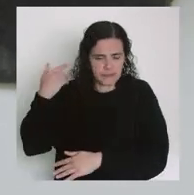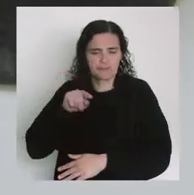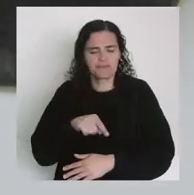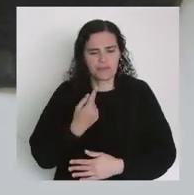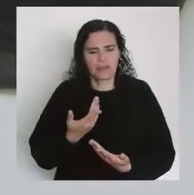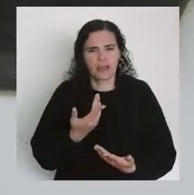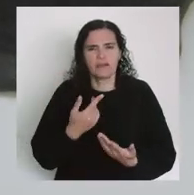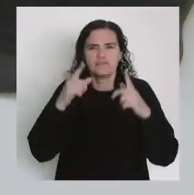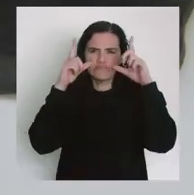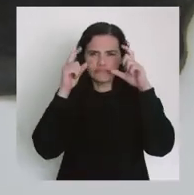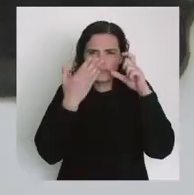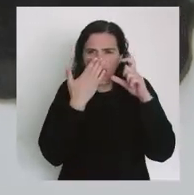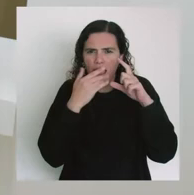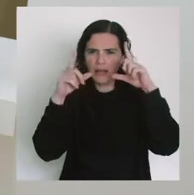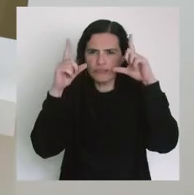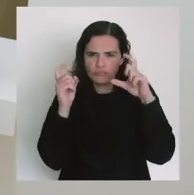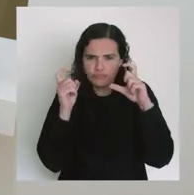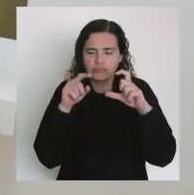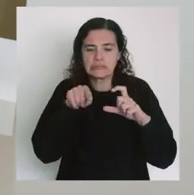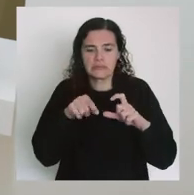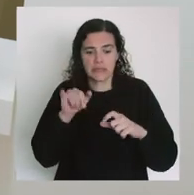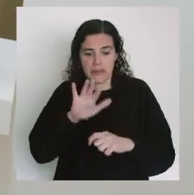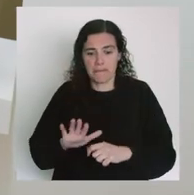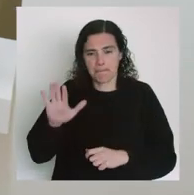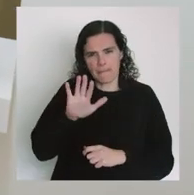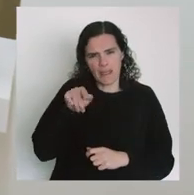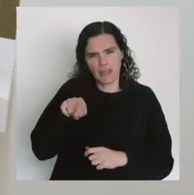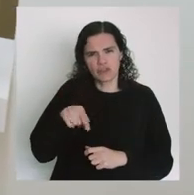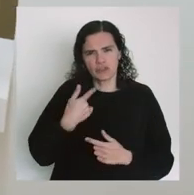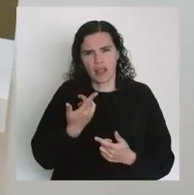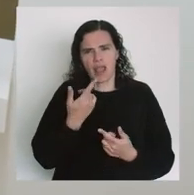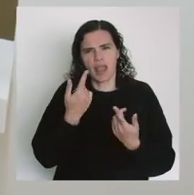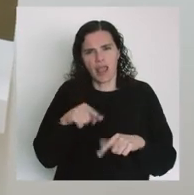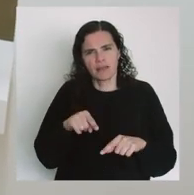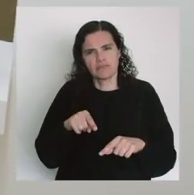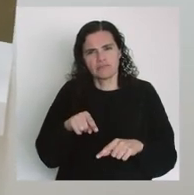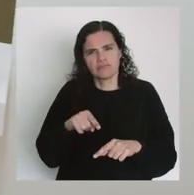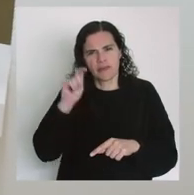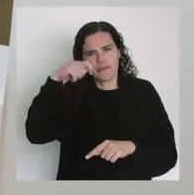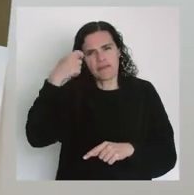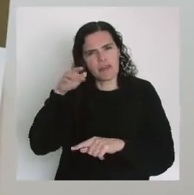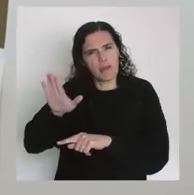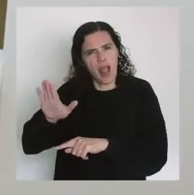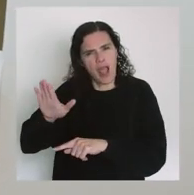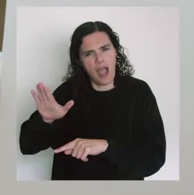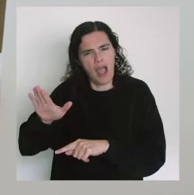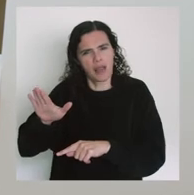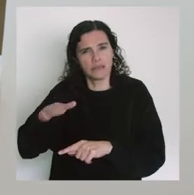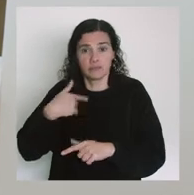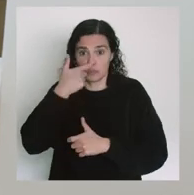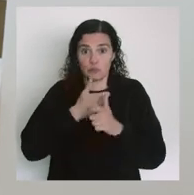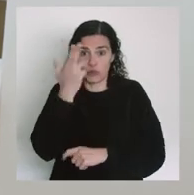was actually a photography of this image that is coming out of a film that